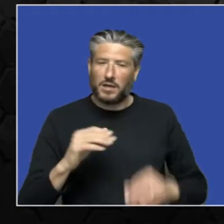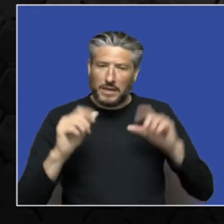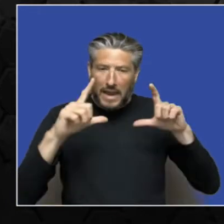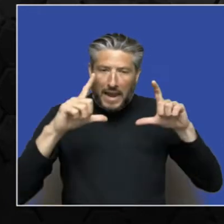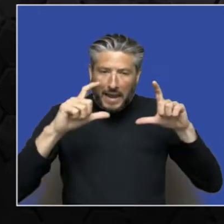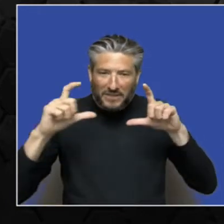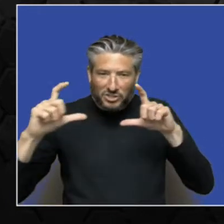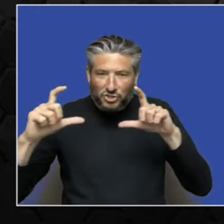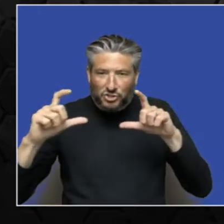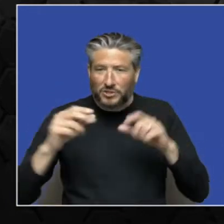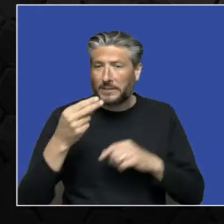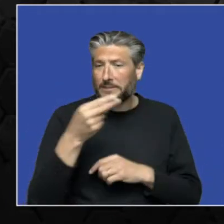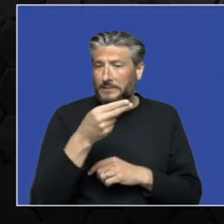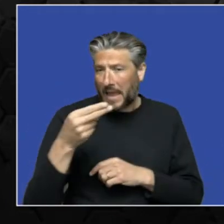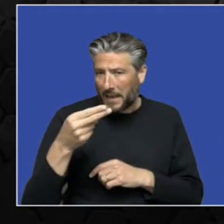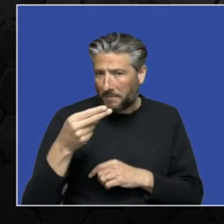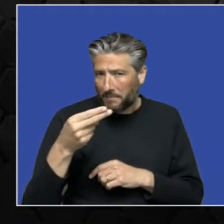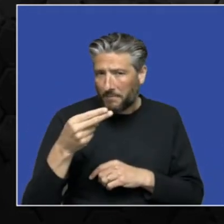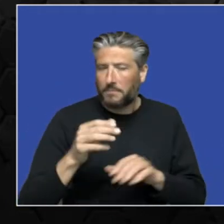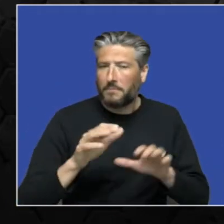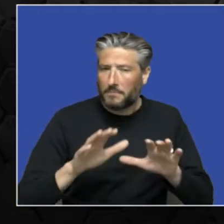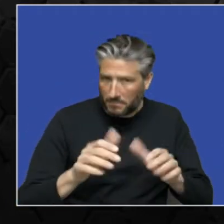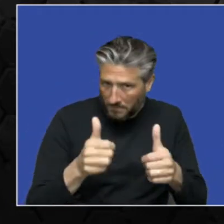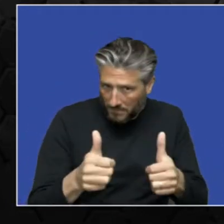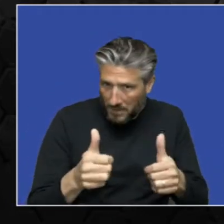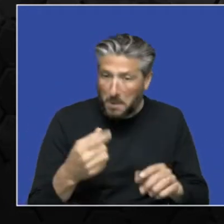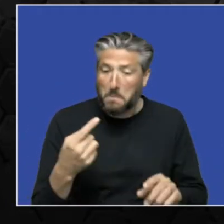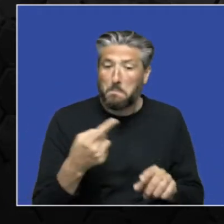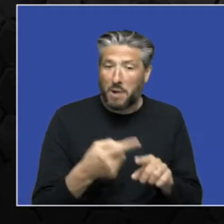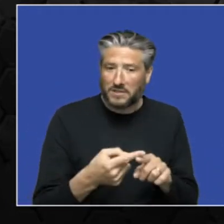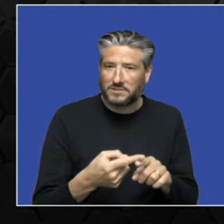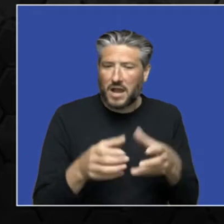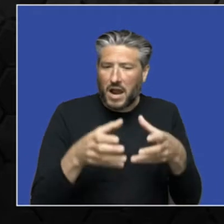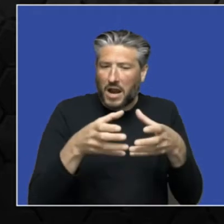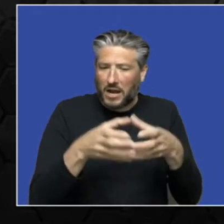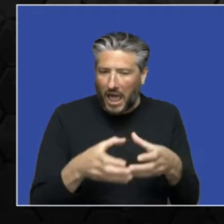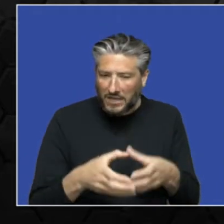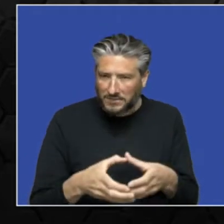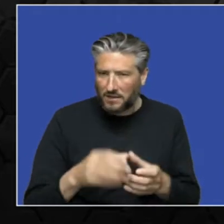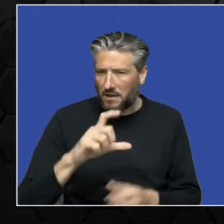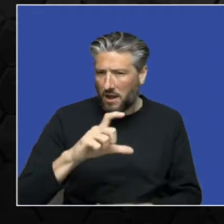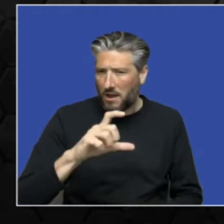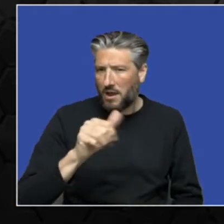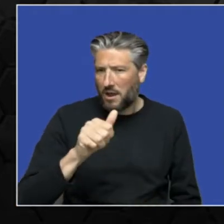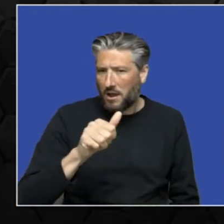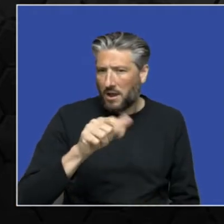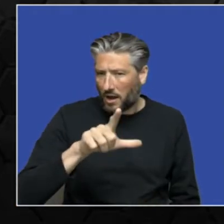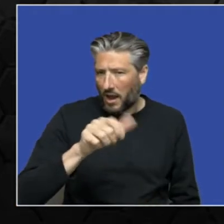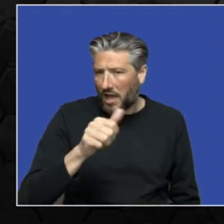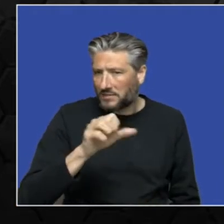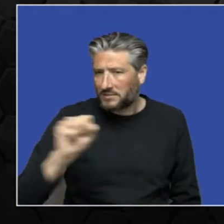2 classes. So the computer can categorize an image in one of these 2 classes.